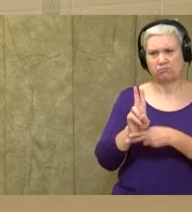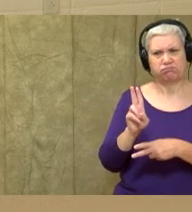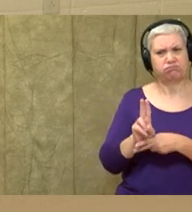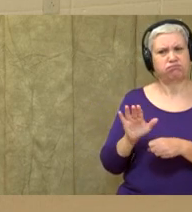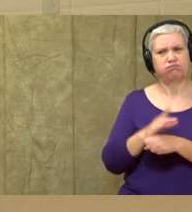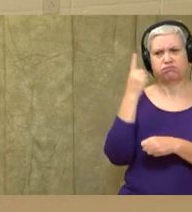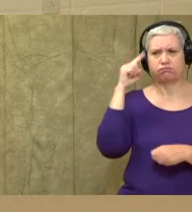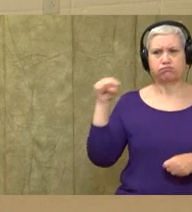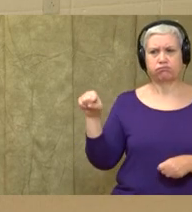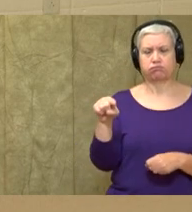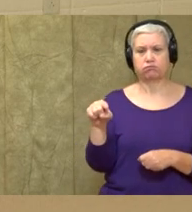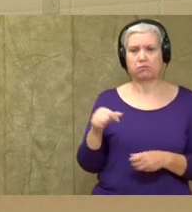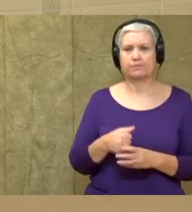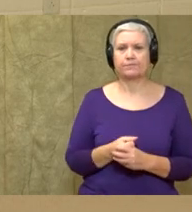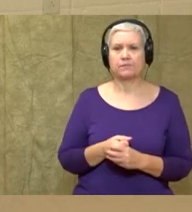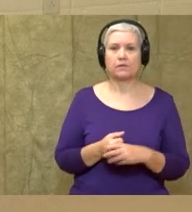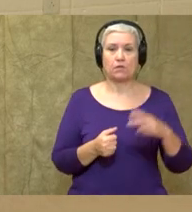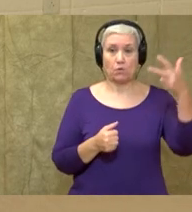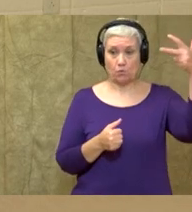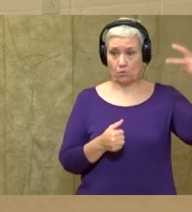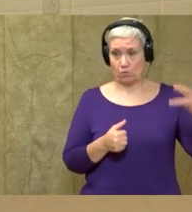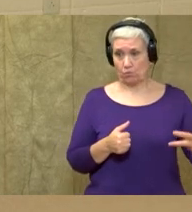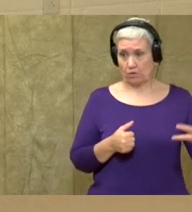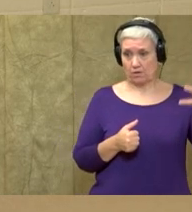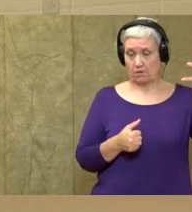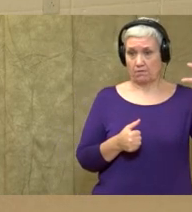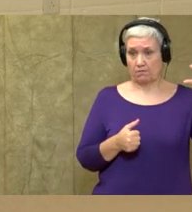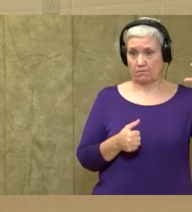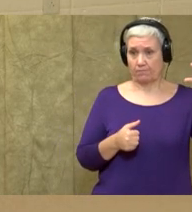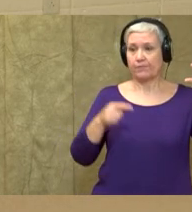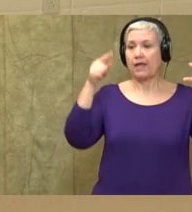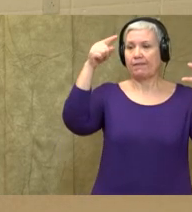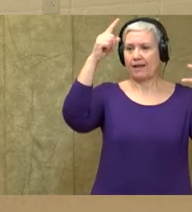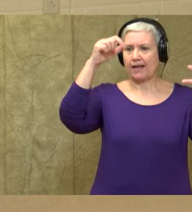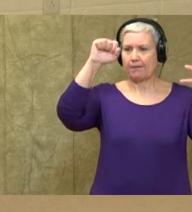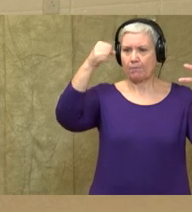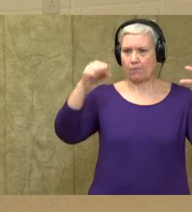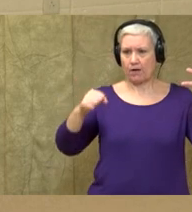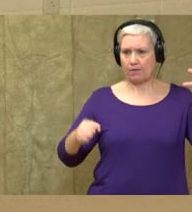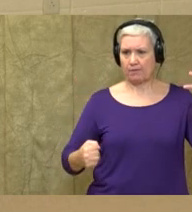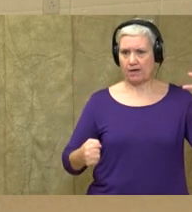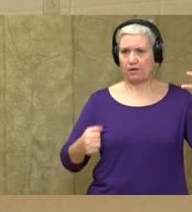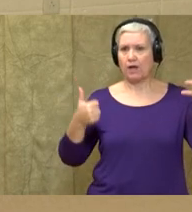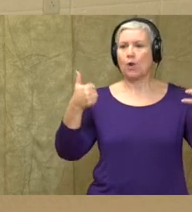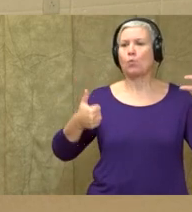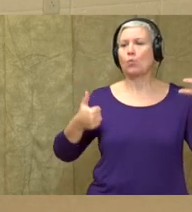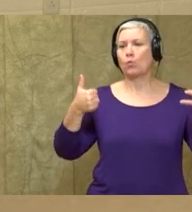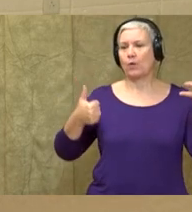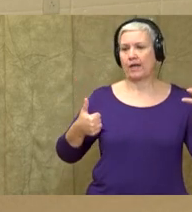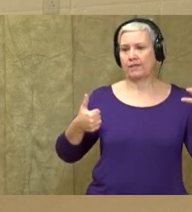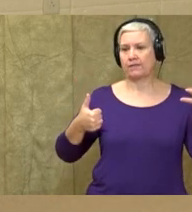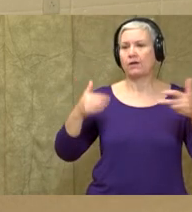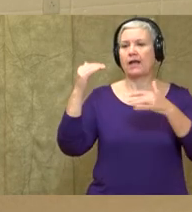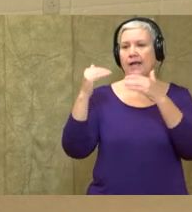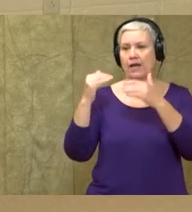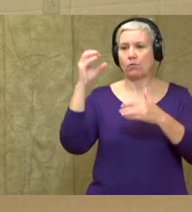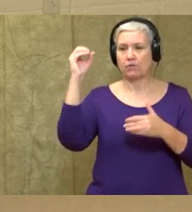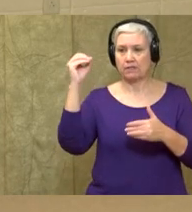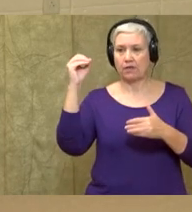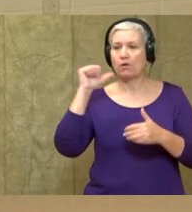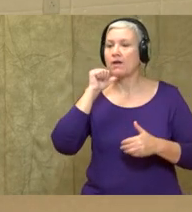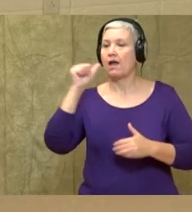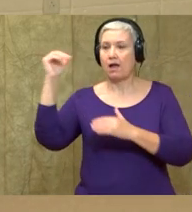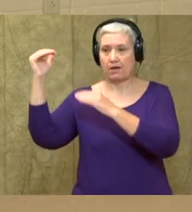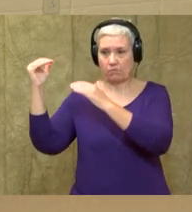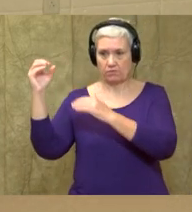got these three different forms. Within those three different forms, I can break them into set equal to zero or not equal